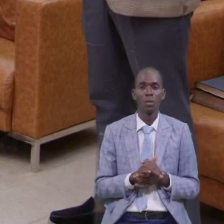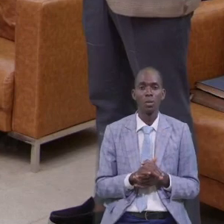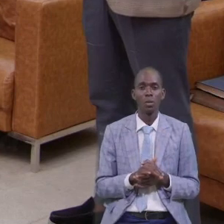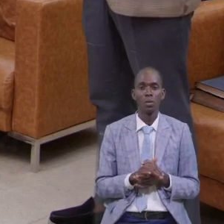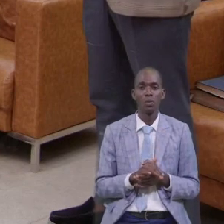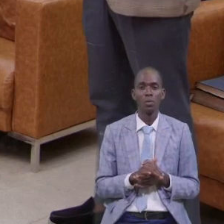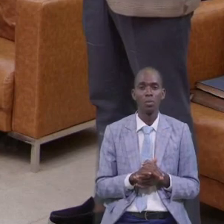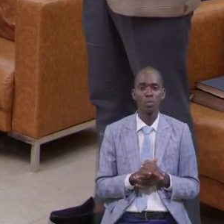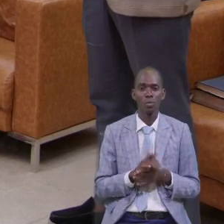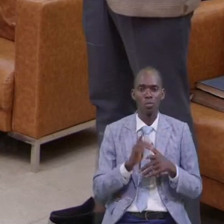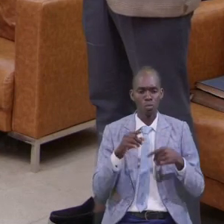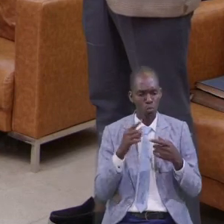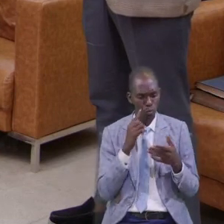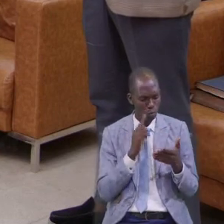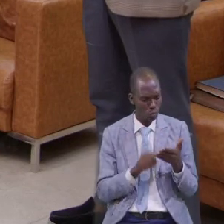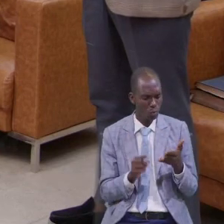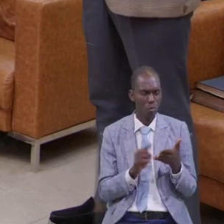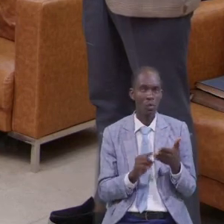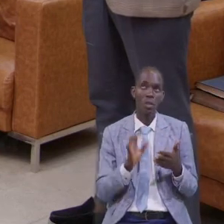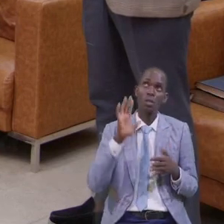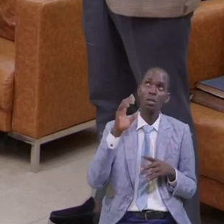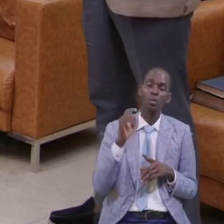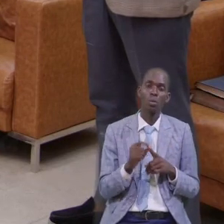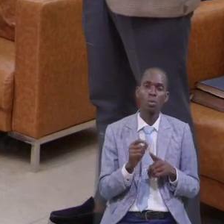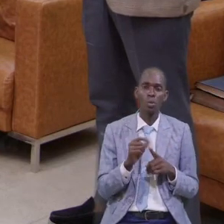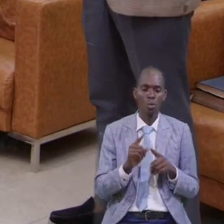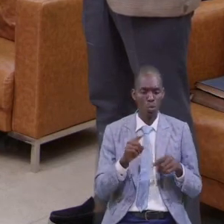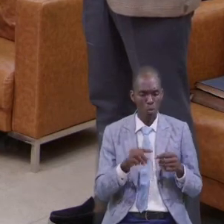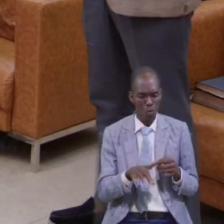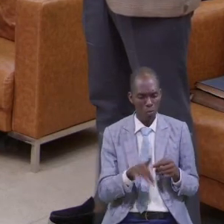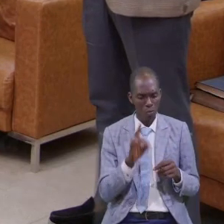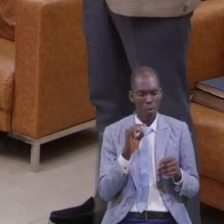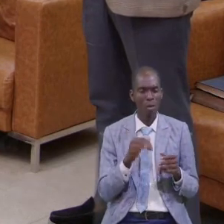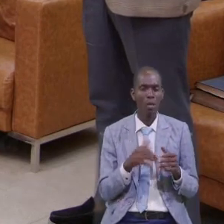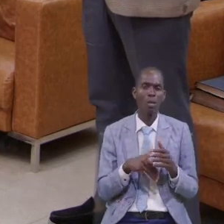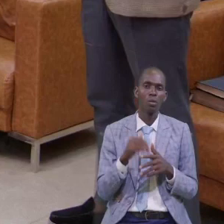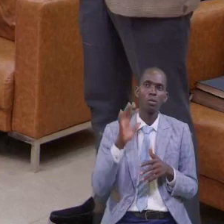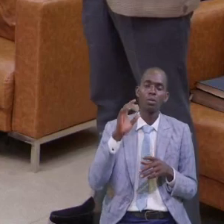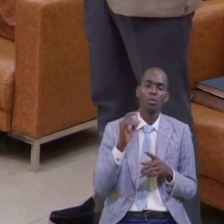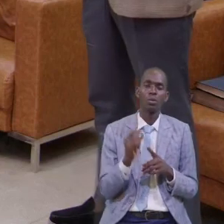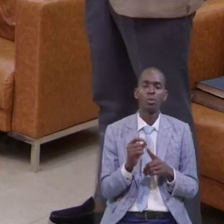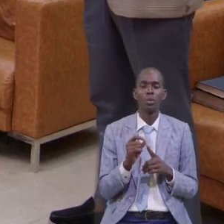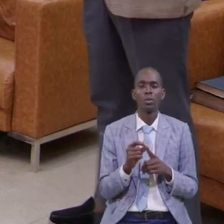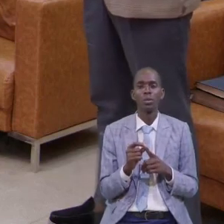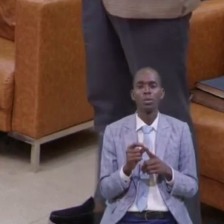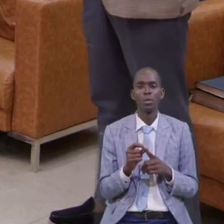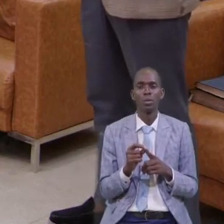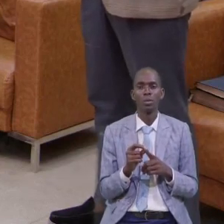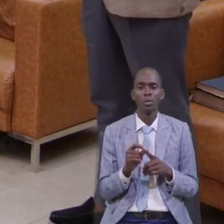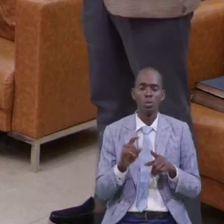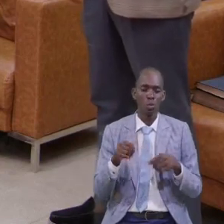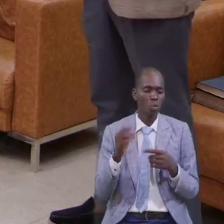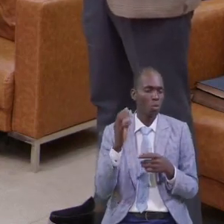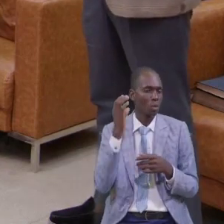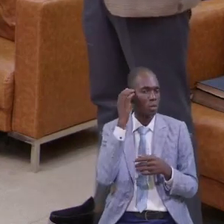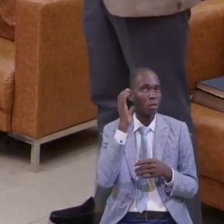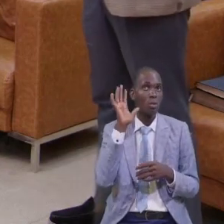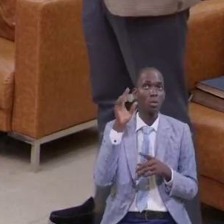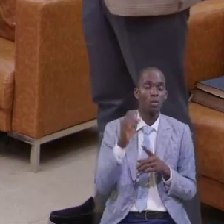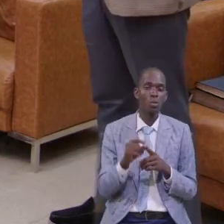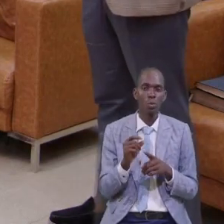Go check it out. Go find it out. Go listen.